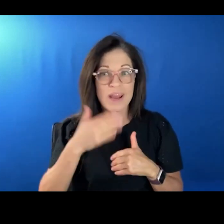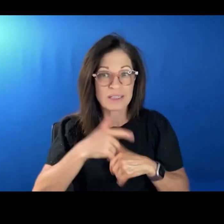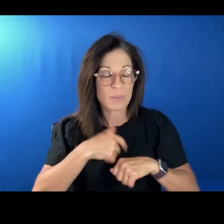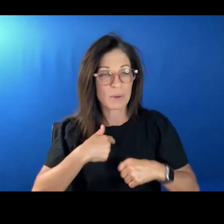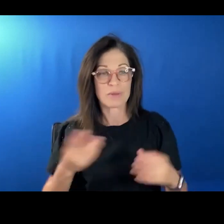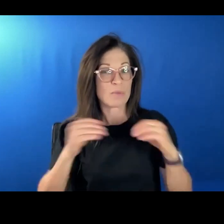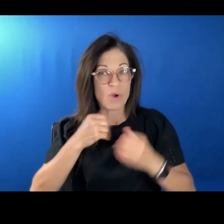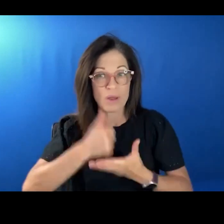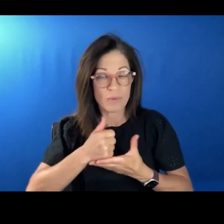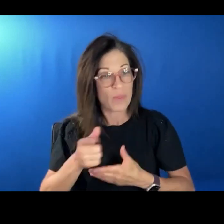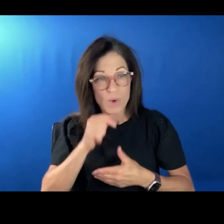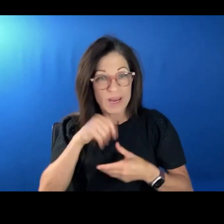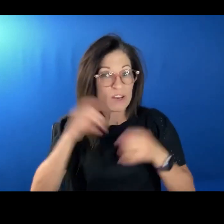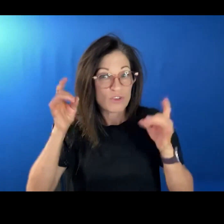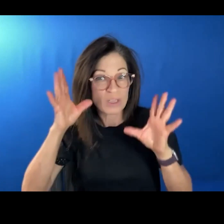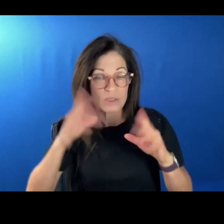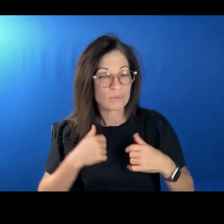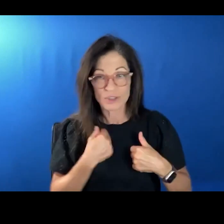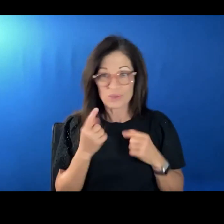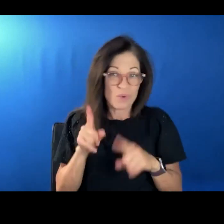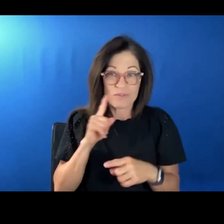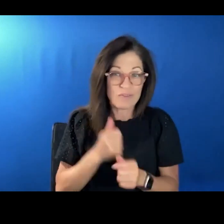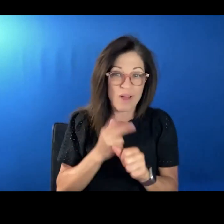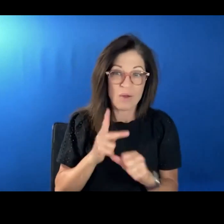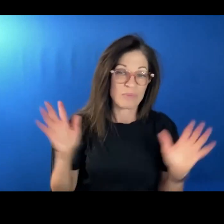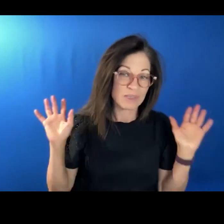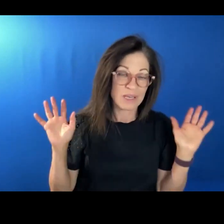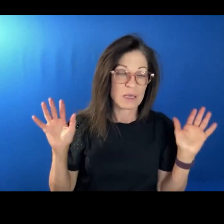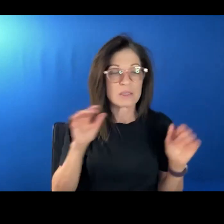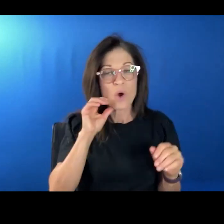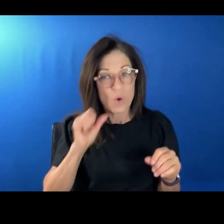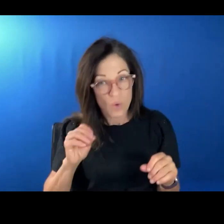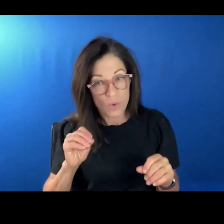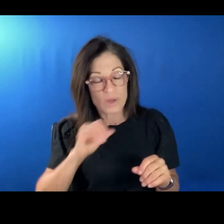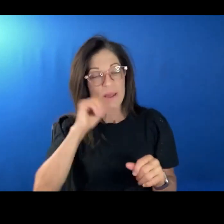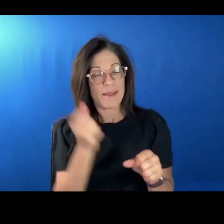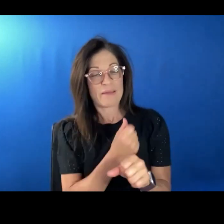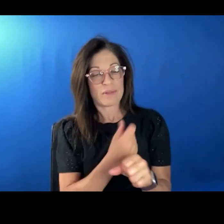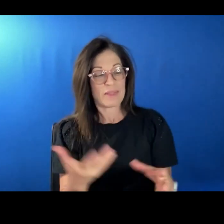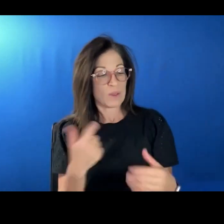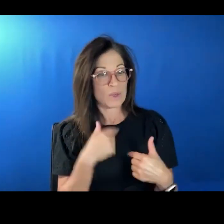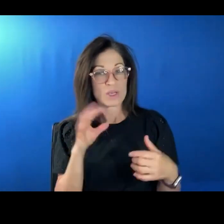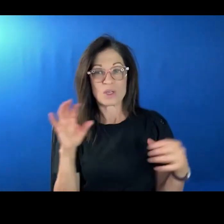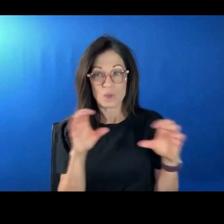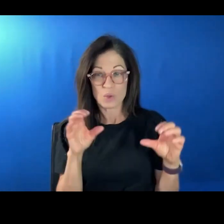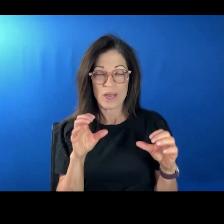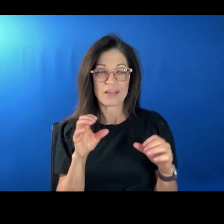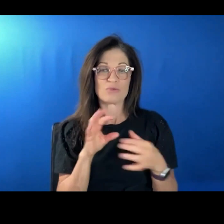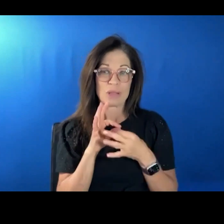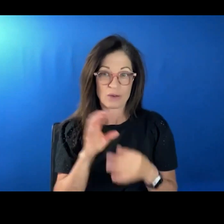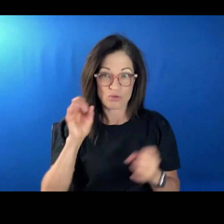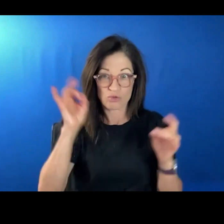weren't in crisis. We just went for a follow-up. So not everything we do is crisis driven,